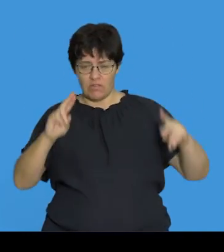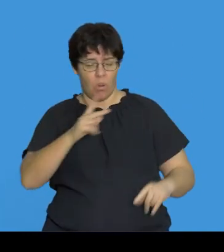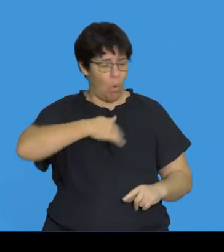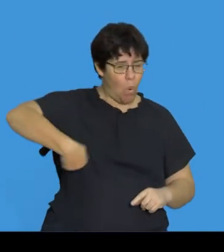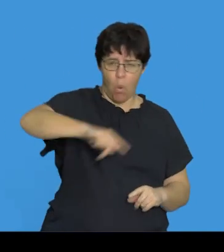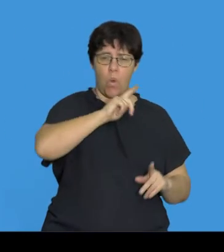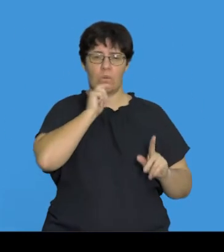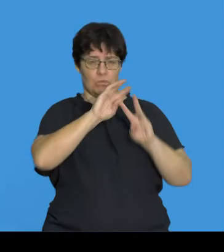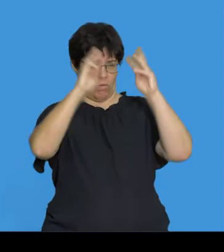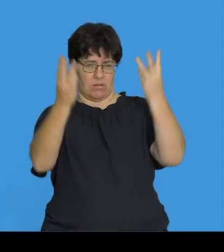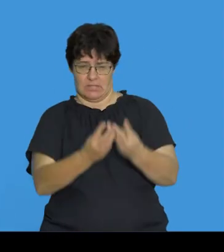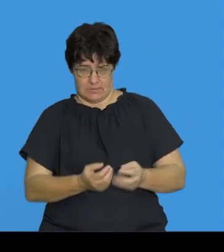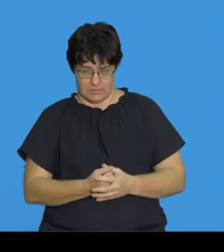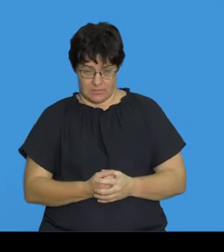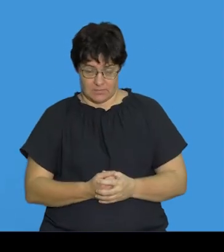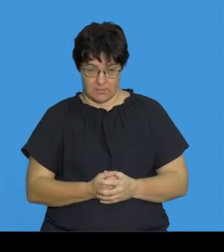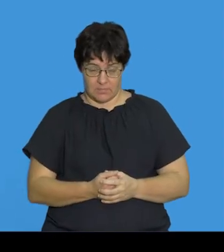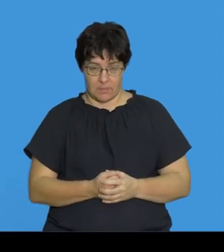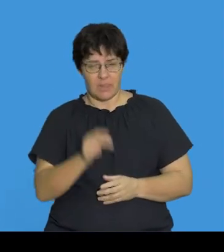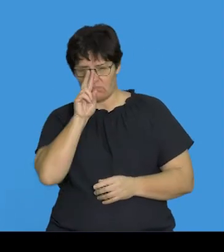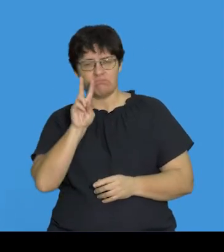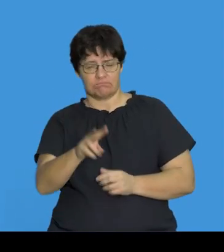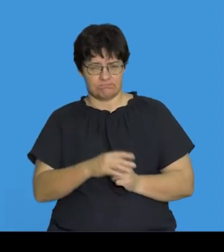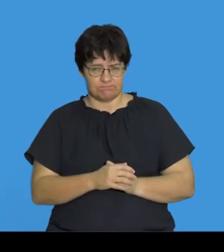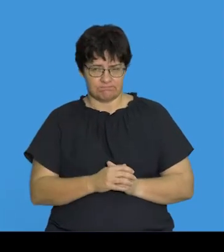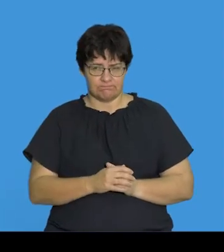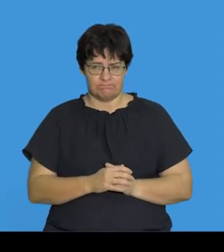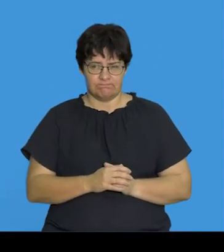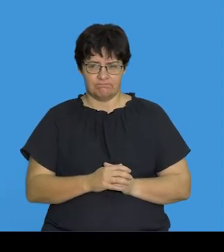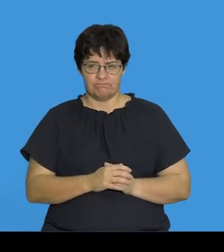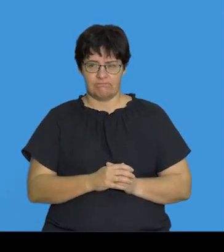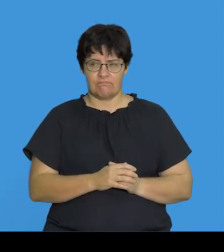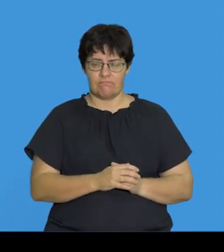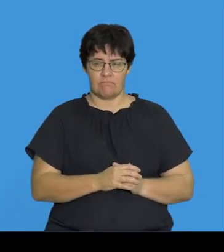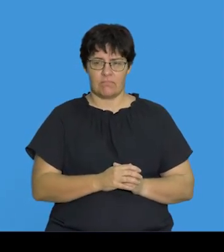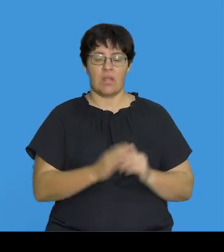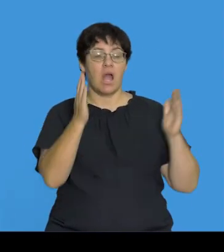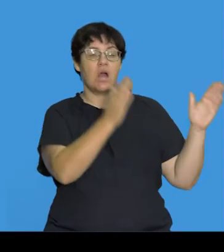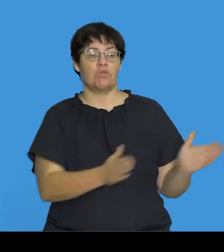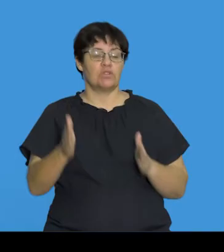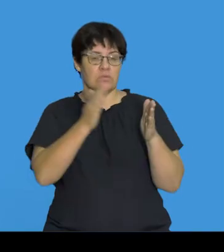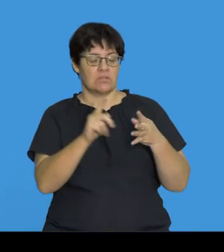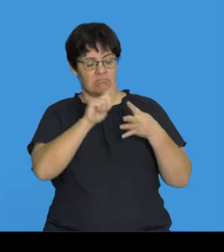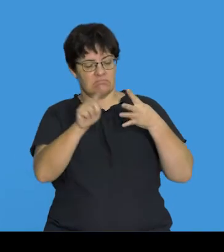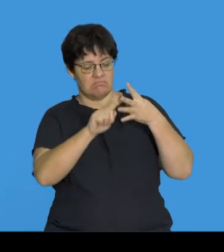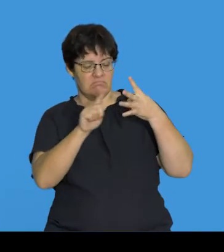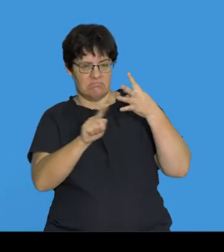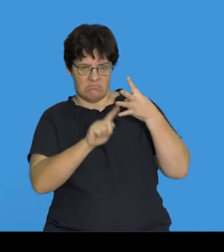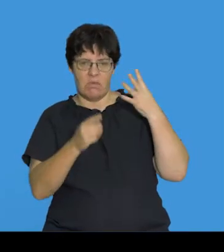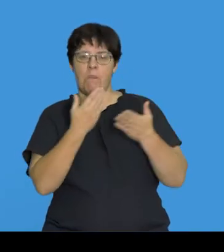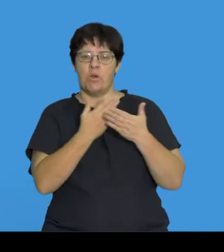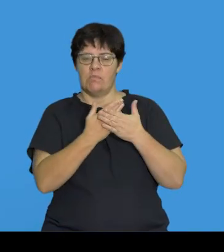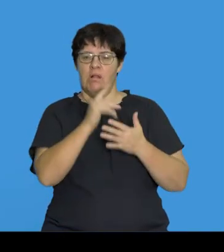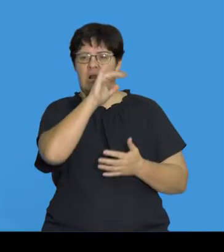used. Let's look at this. So here is the arrangement of all possible